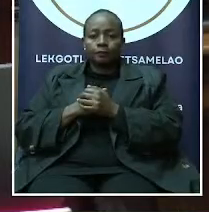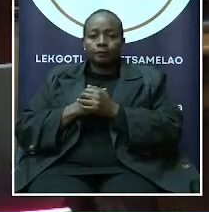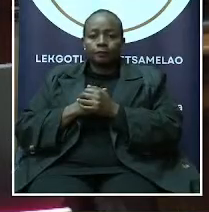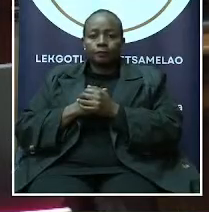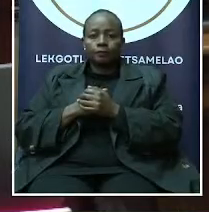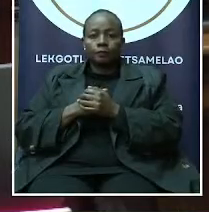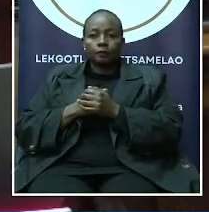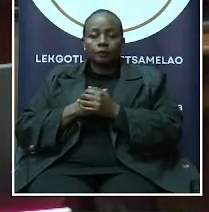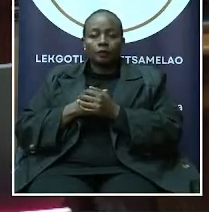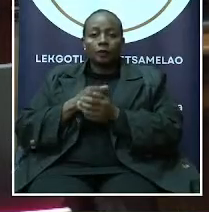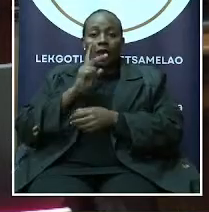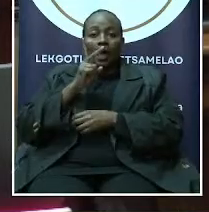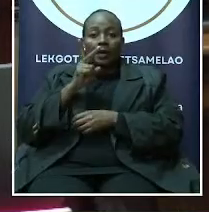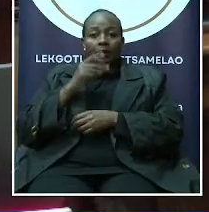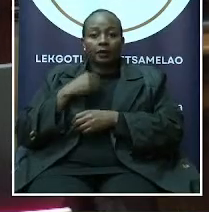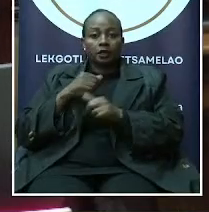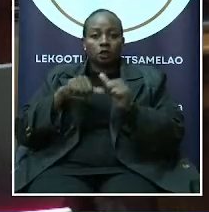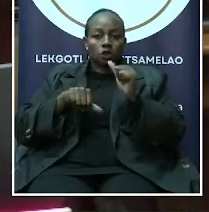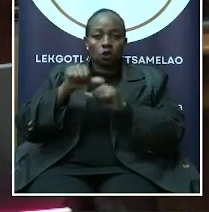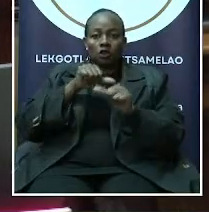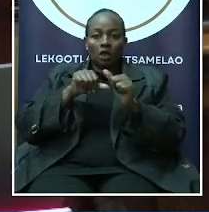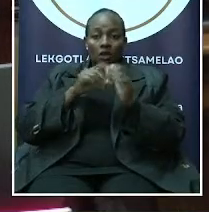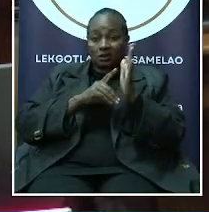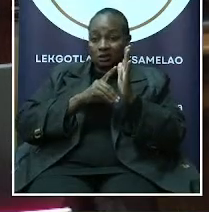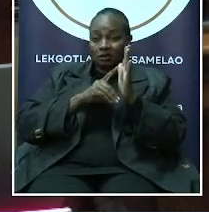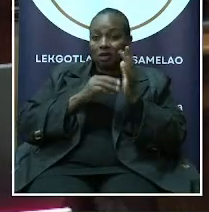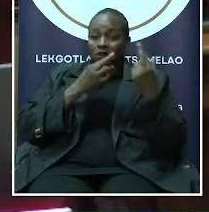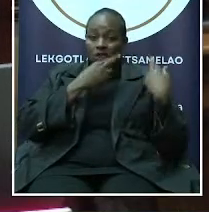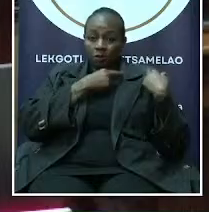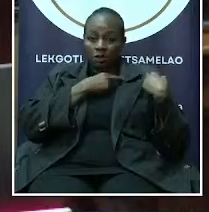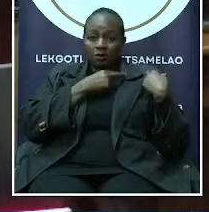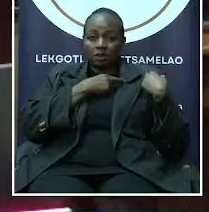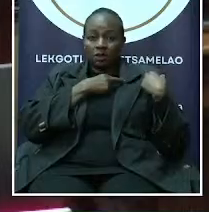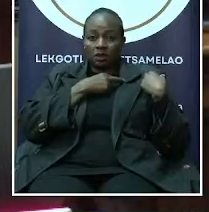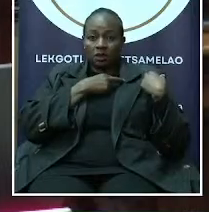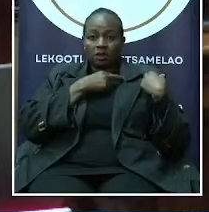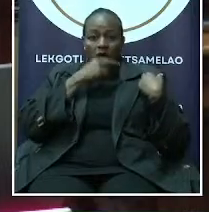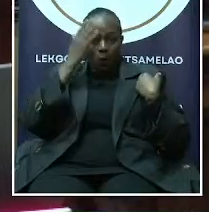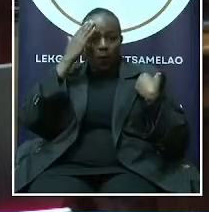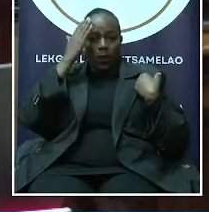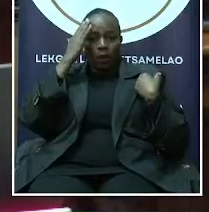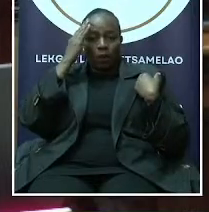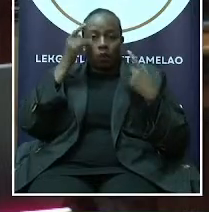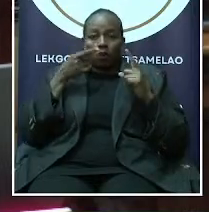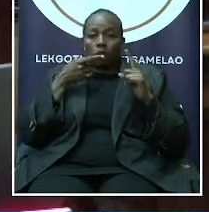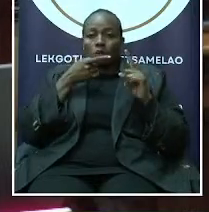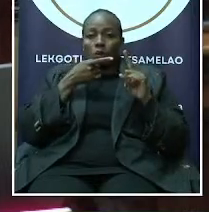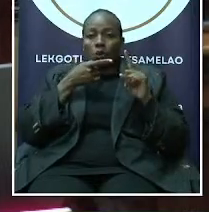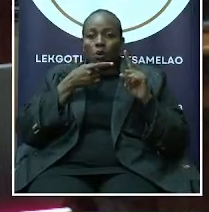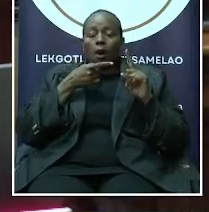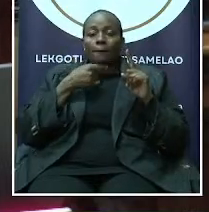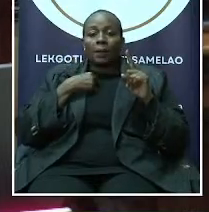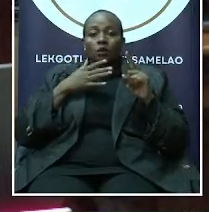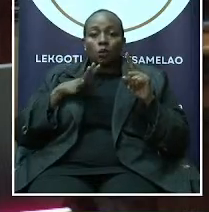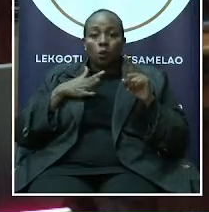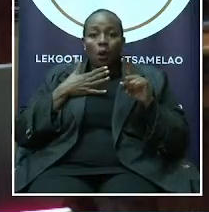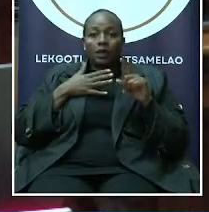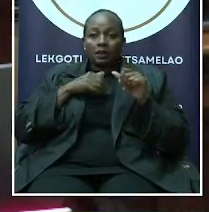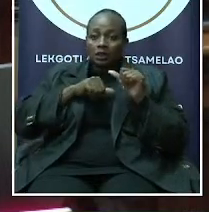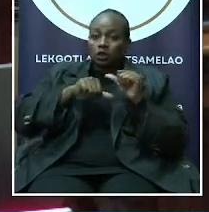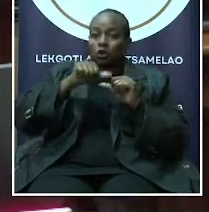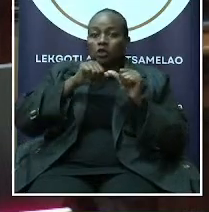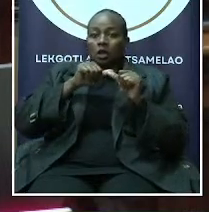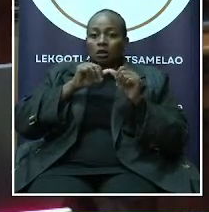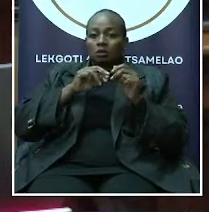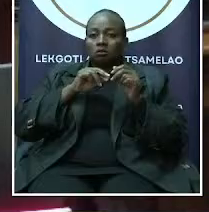then will be corporate social responsibility, which is a familiar term. But we want to enforce corporate social responsibility in a